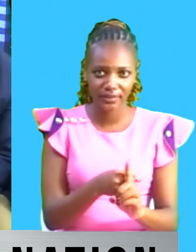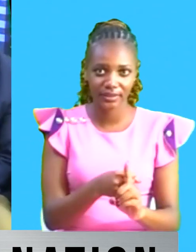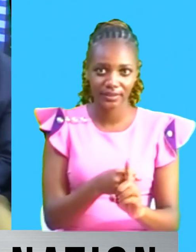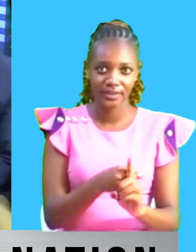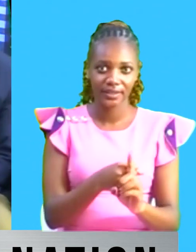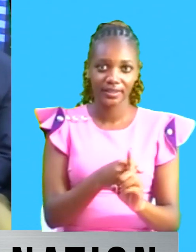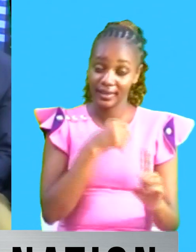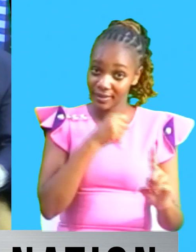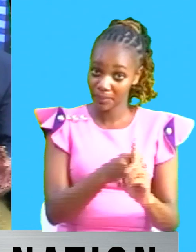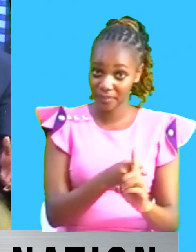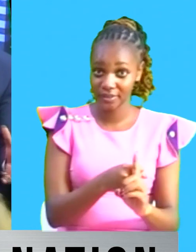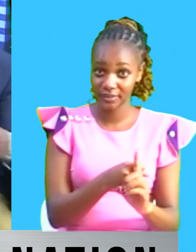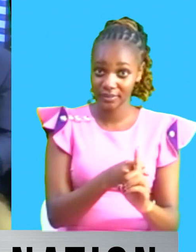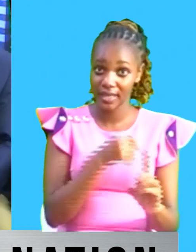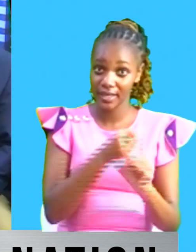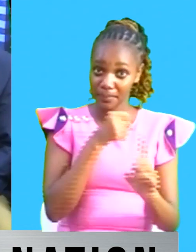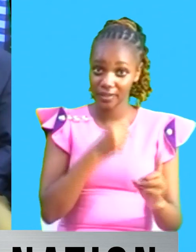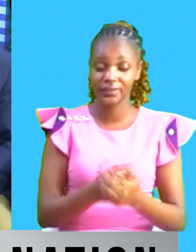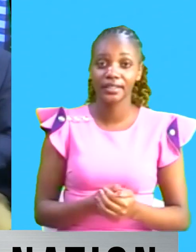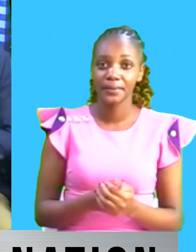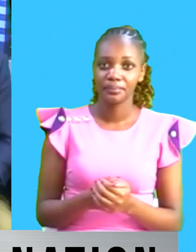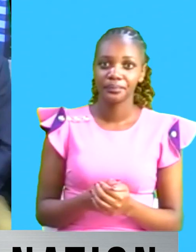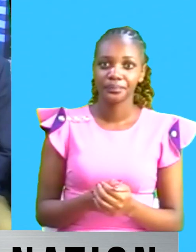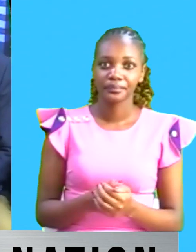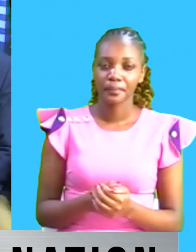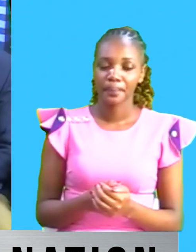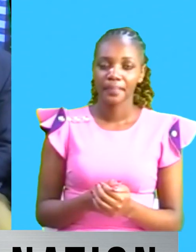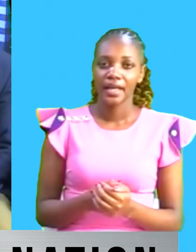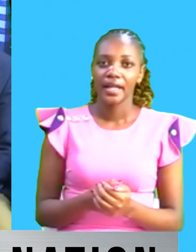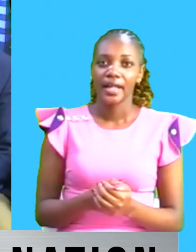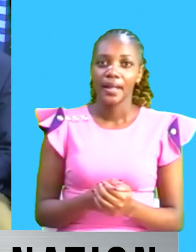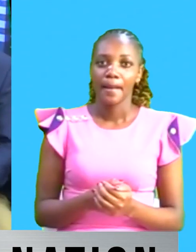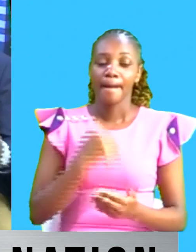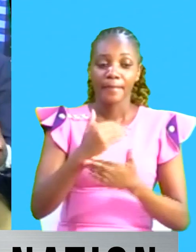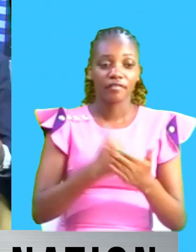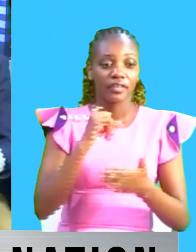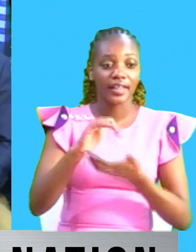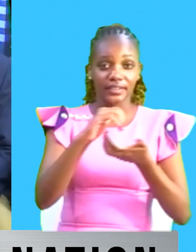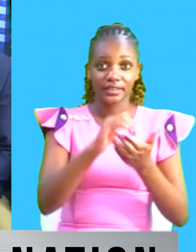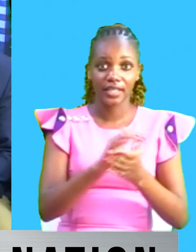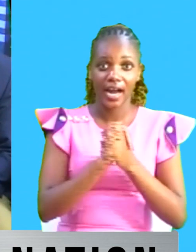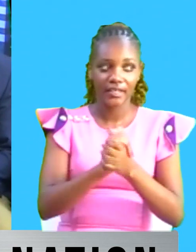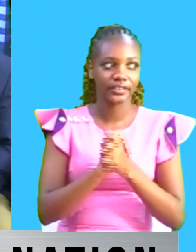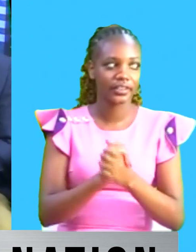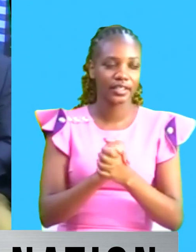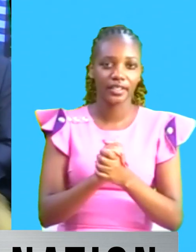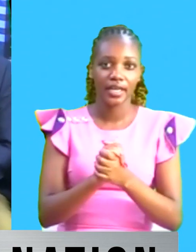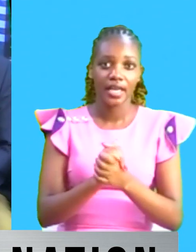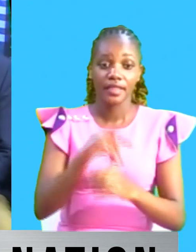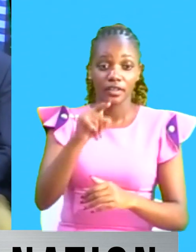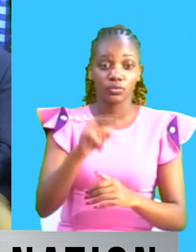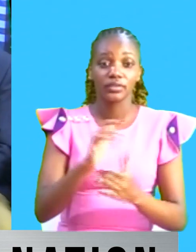text behind it. It had a lot of engagements before that handshake happened. It was like, this is a handshake that basically seals